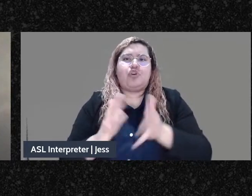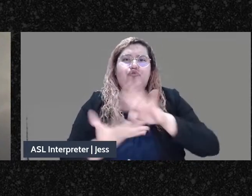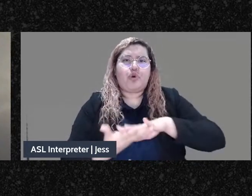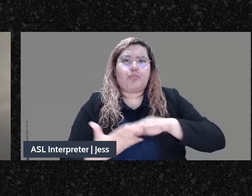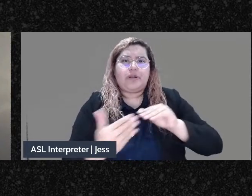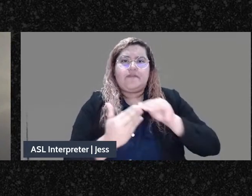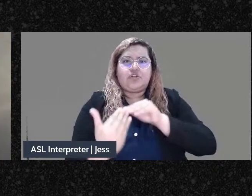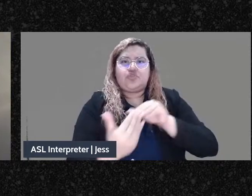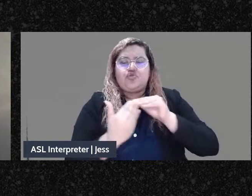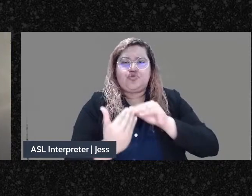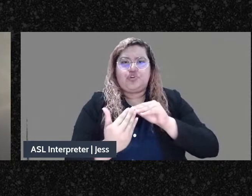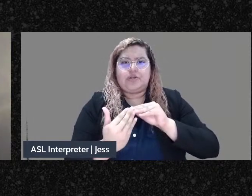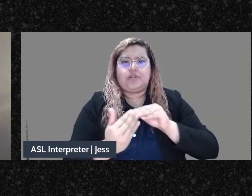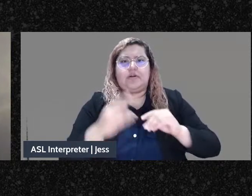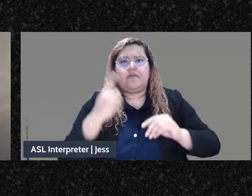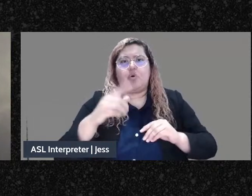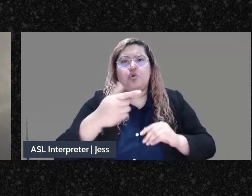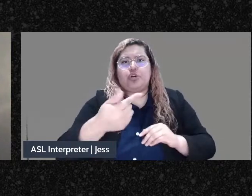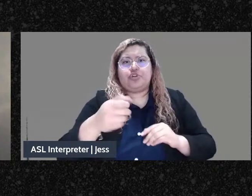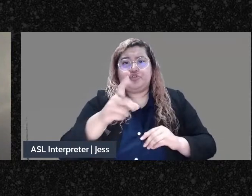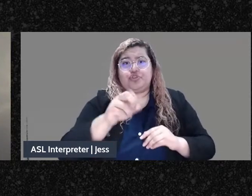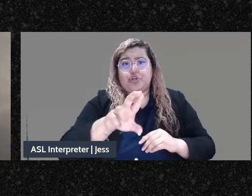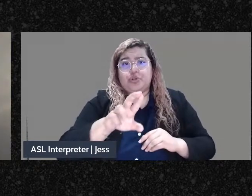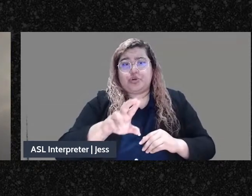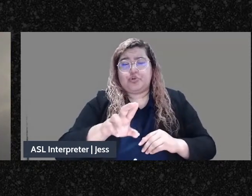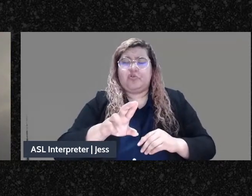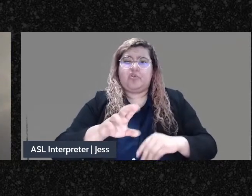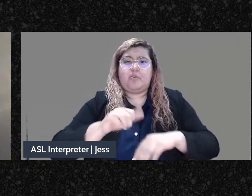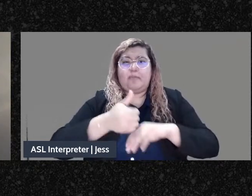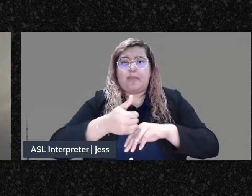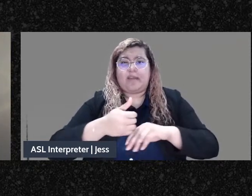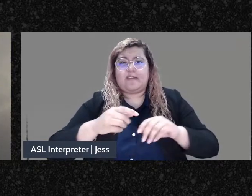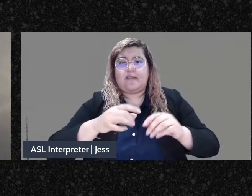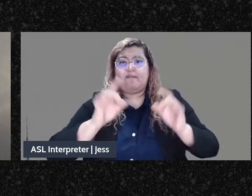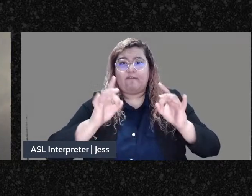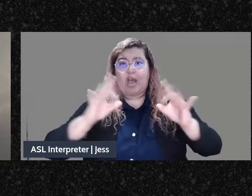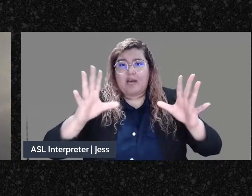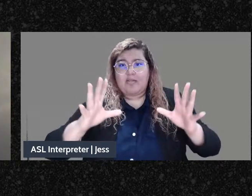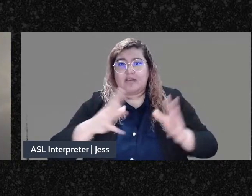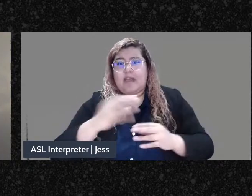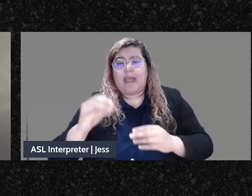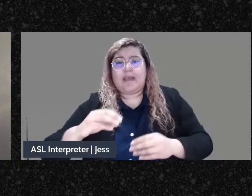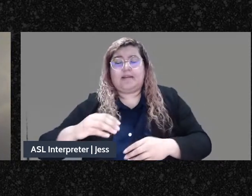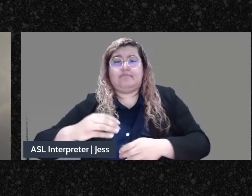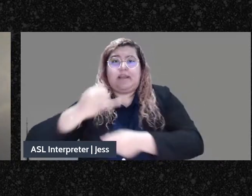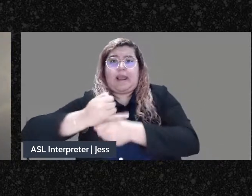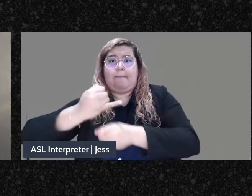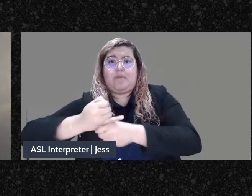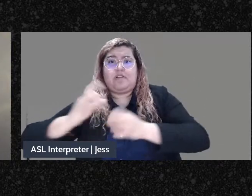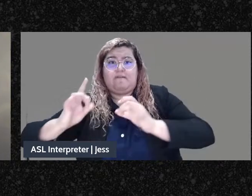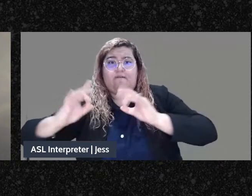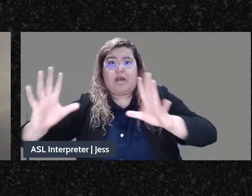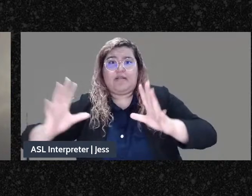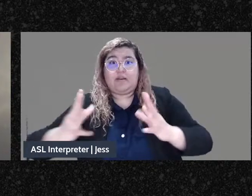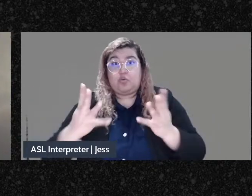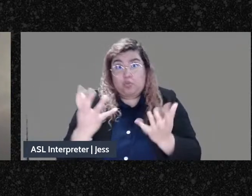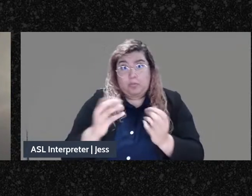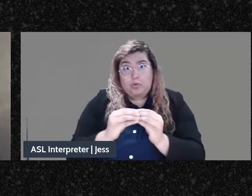to gender-based violence and campus violence. More information and registration for those events are available on